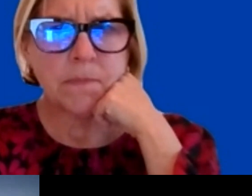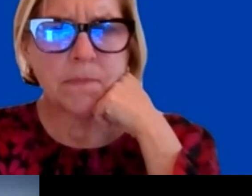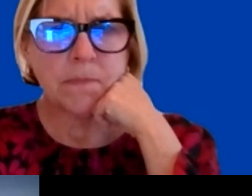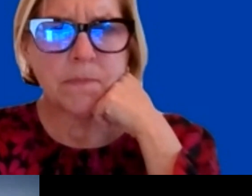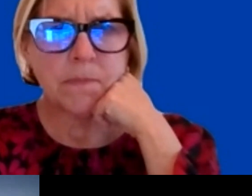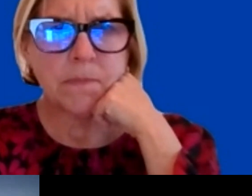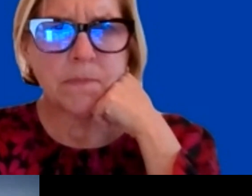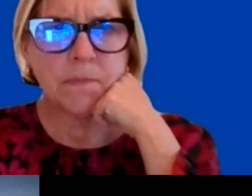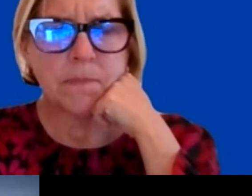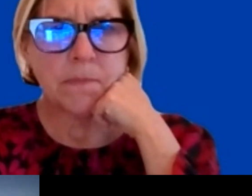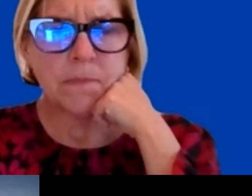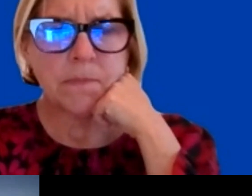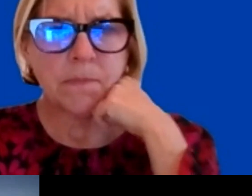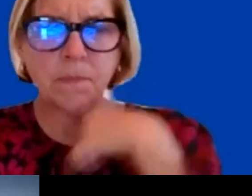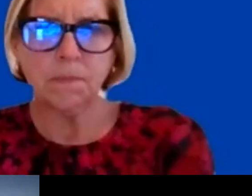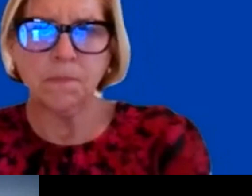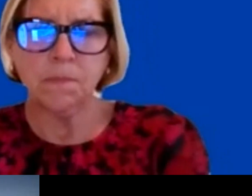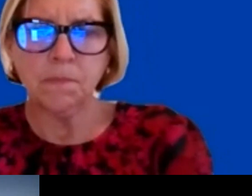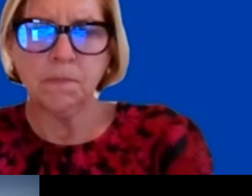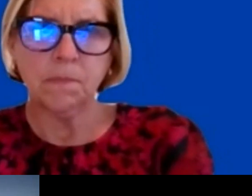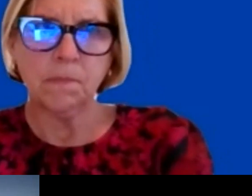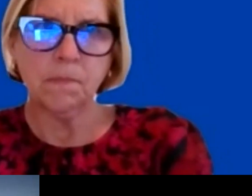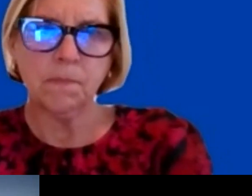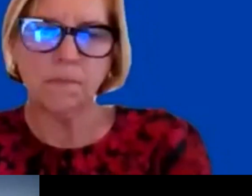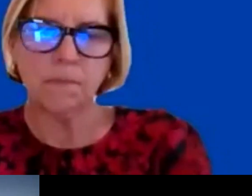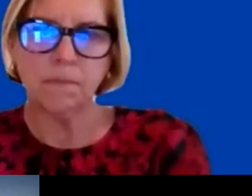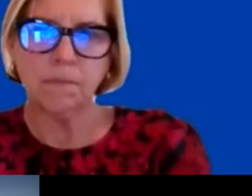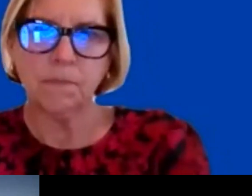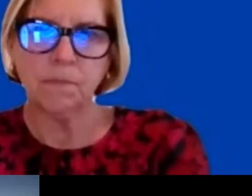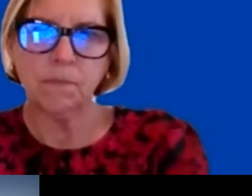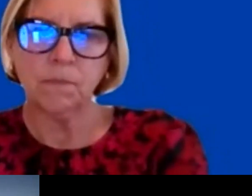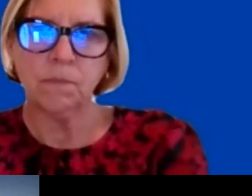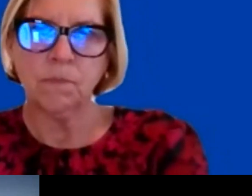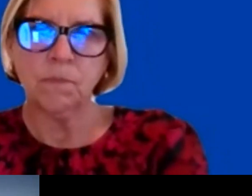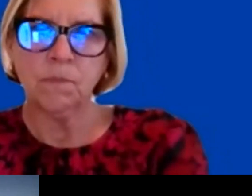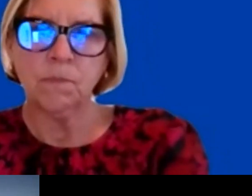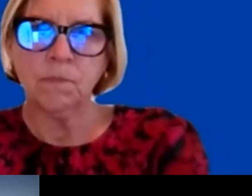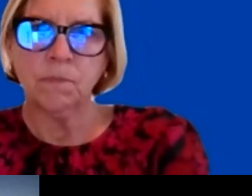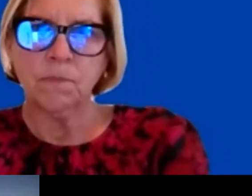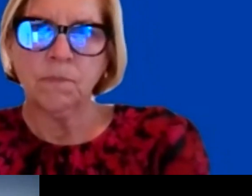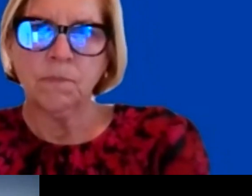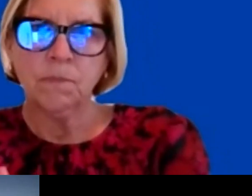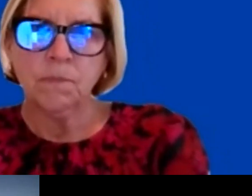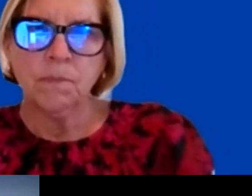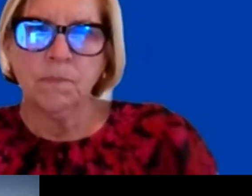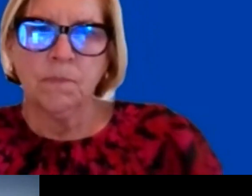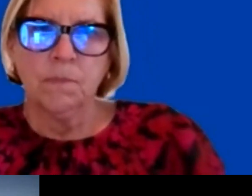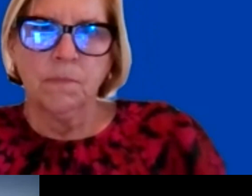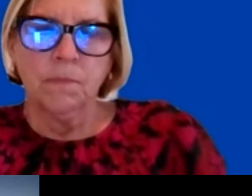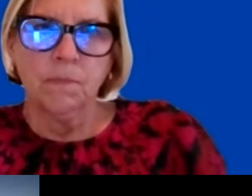on the ground. And we realize that, you know, as we continue to increase requirements,